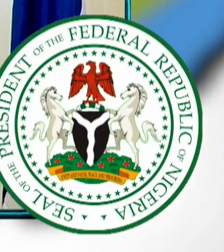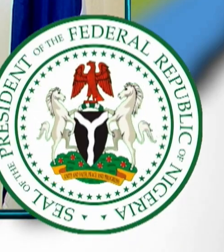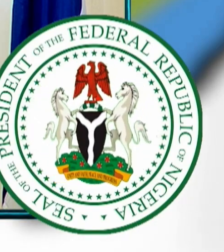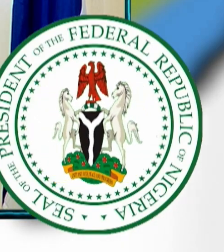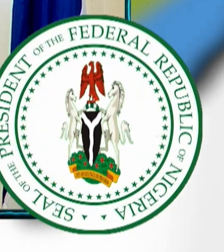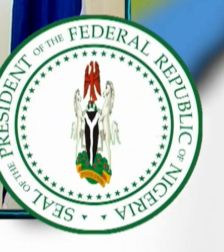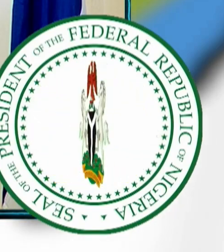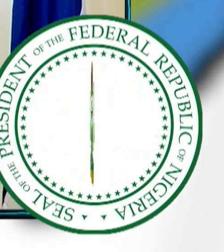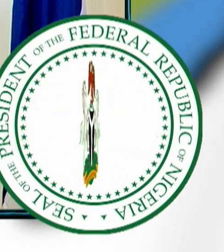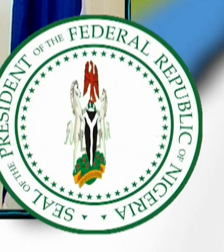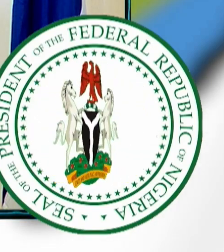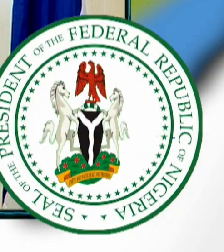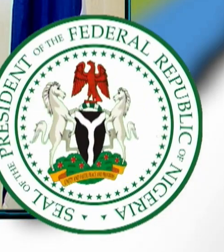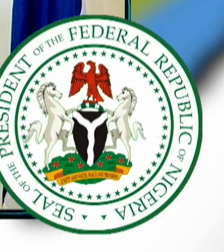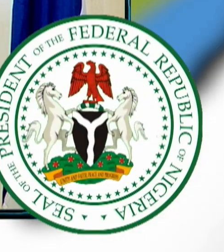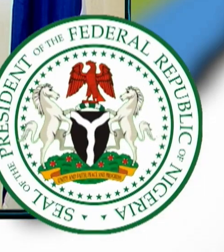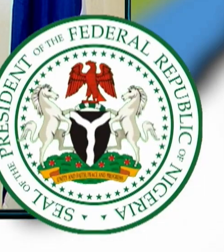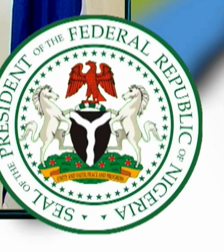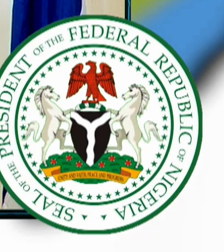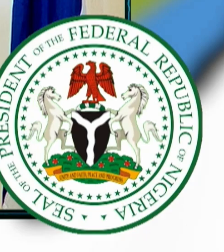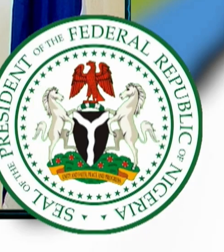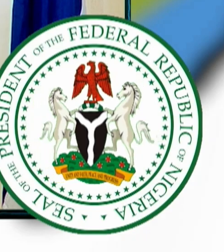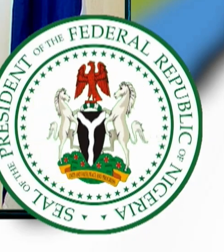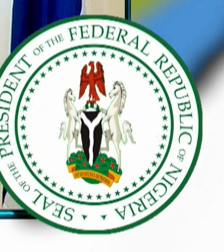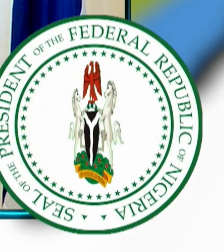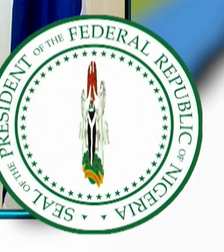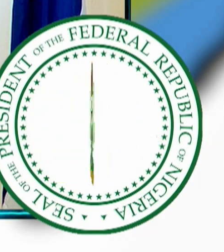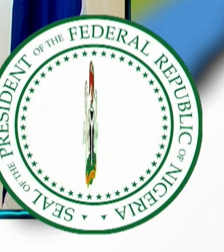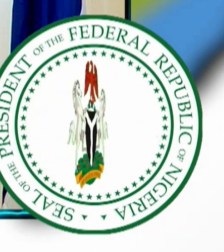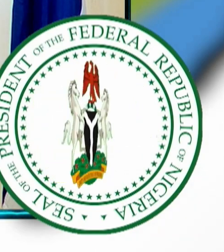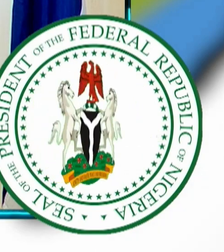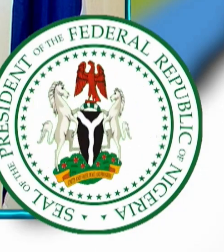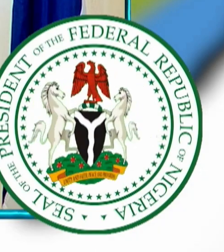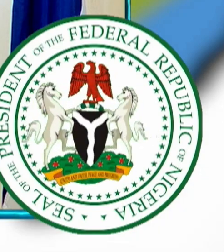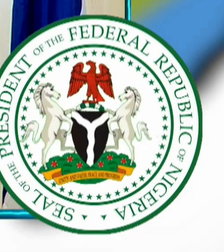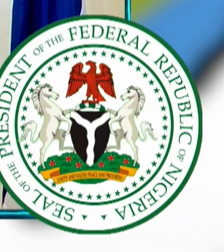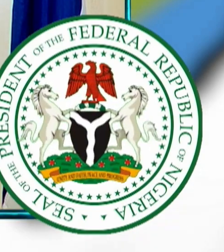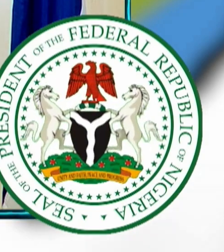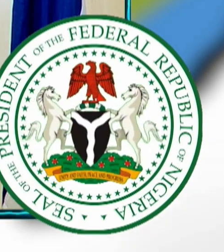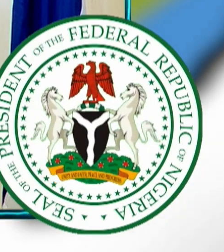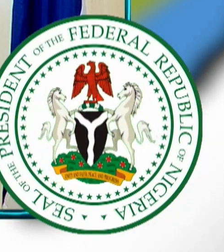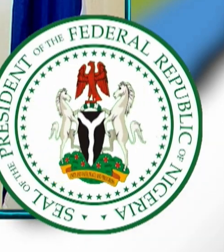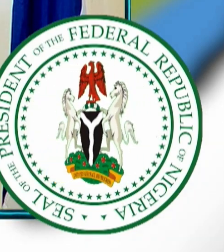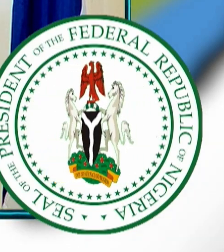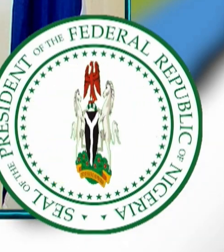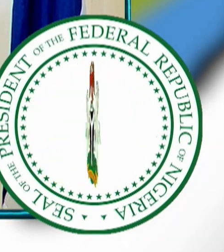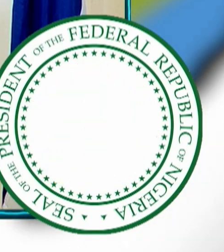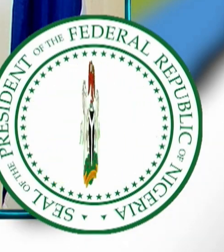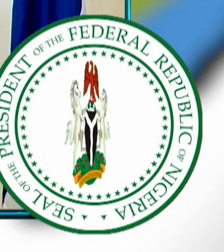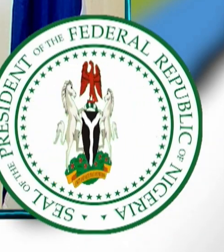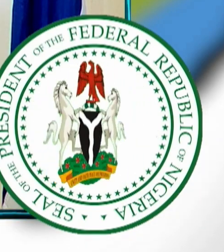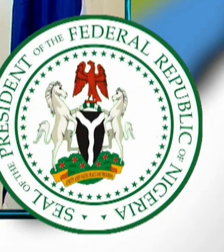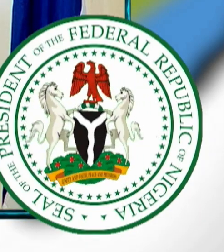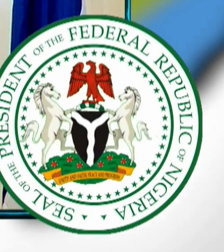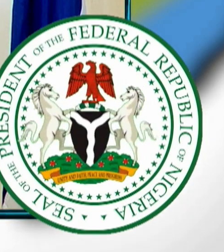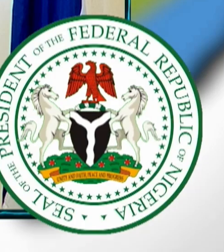corruption and eliminate cash and opaque transactions. This week, I ordered the release of